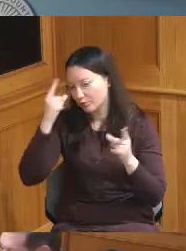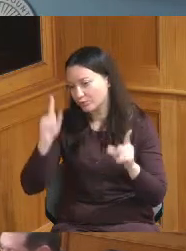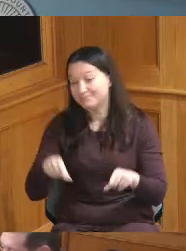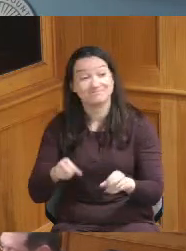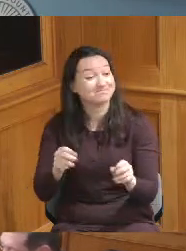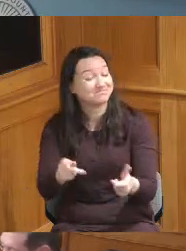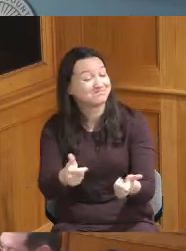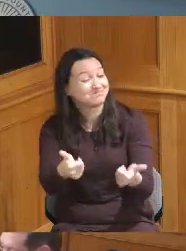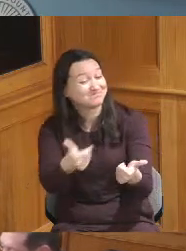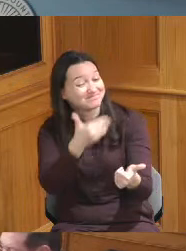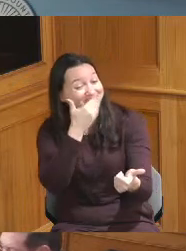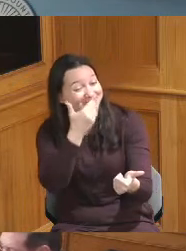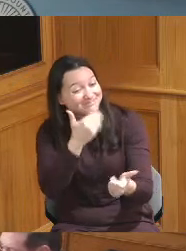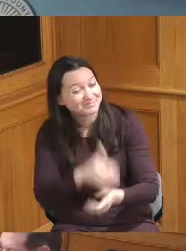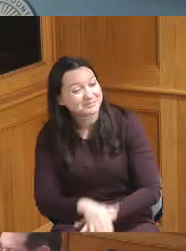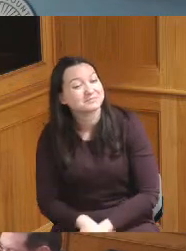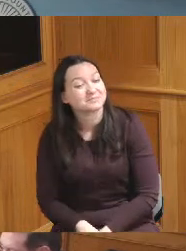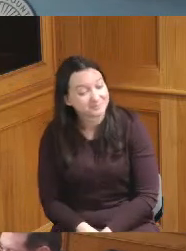Thank you. Thank you.